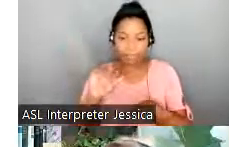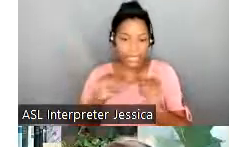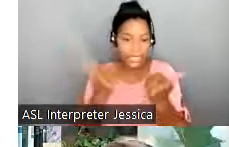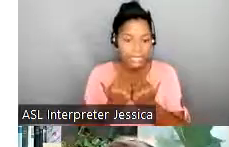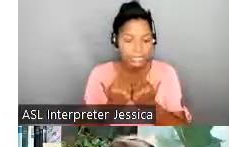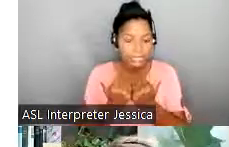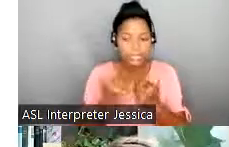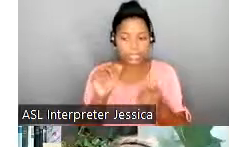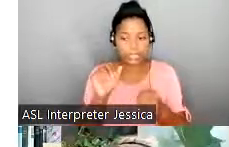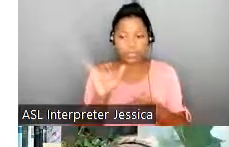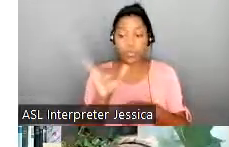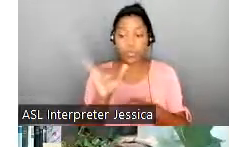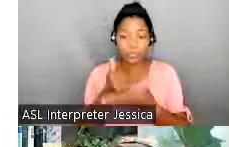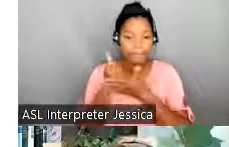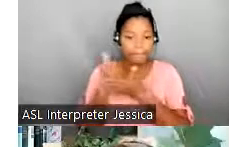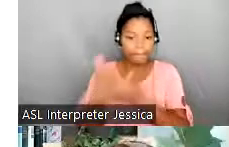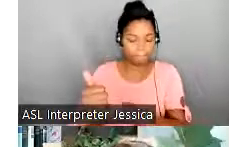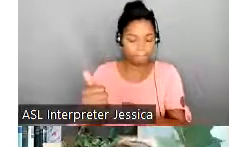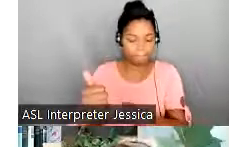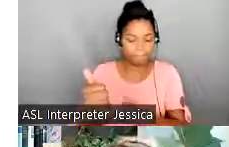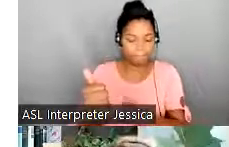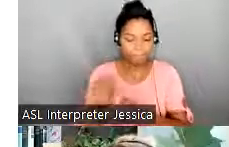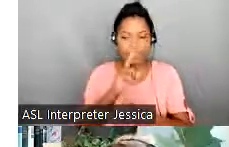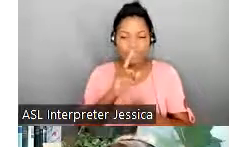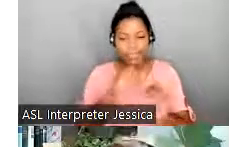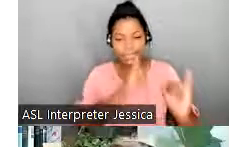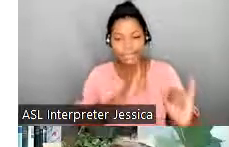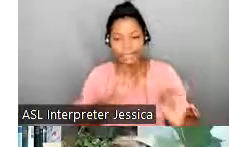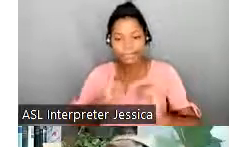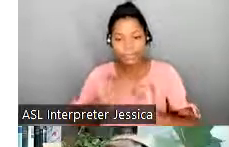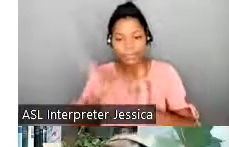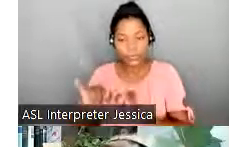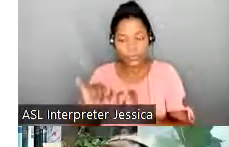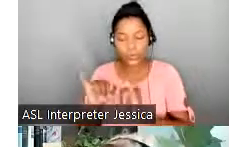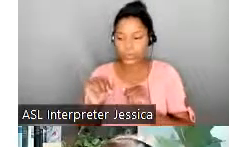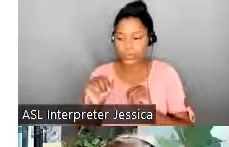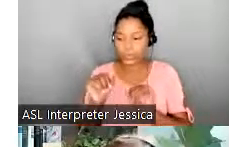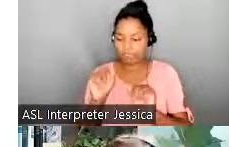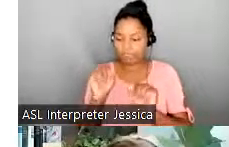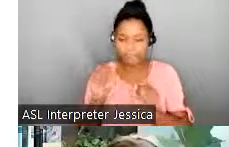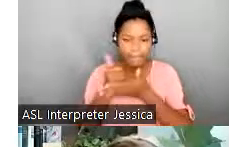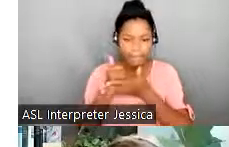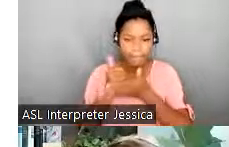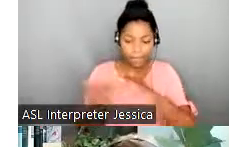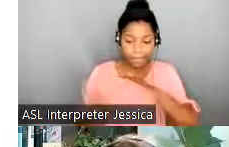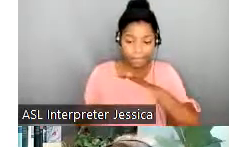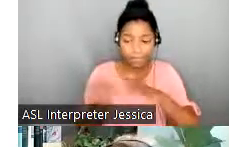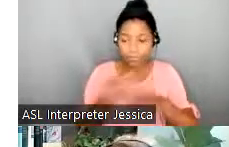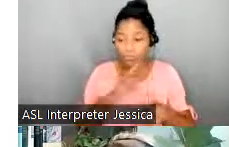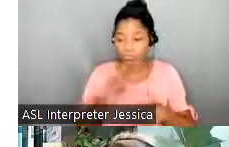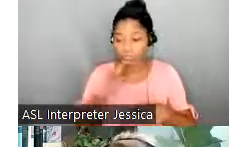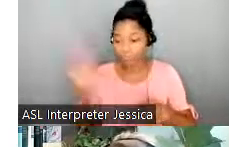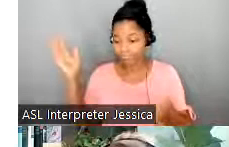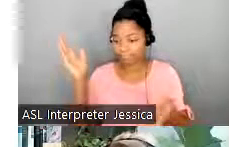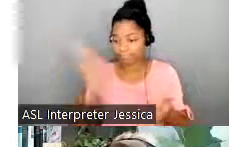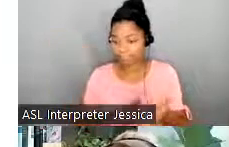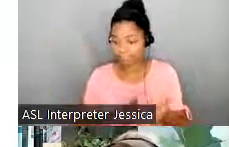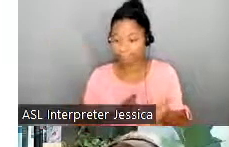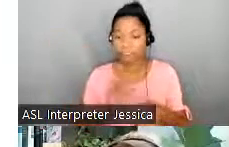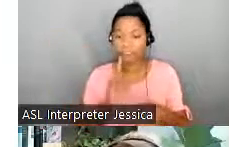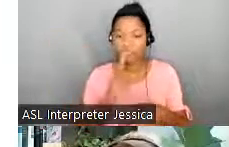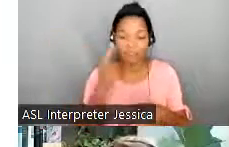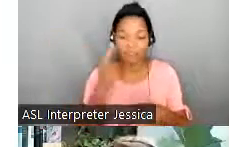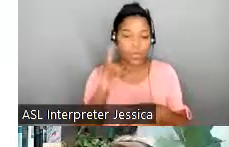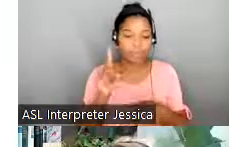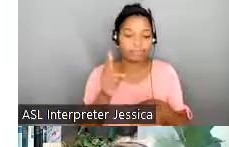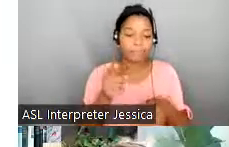nationwide network of champions, individuals who are committed to addressing social isolation and loneliness at the local, state, or national